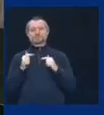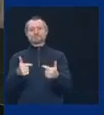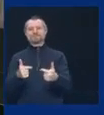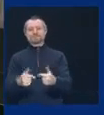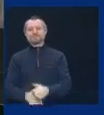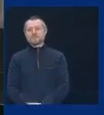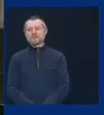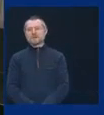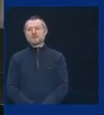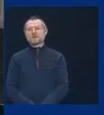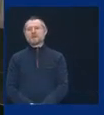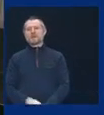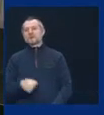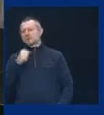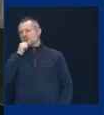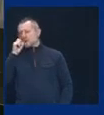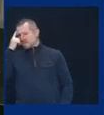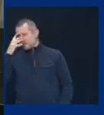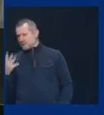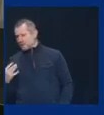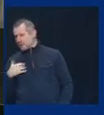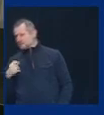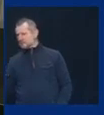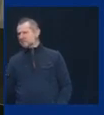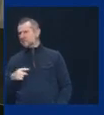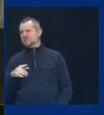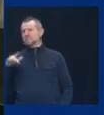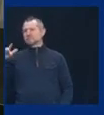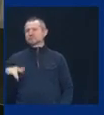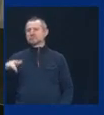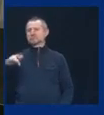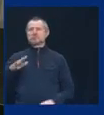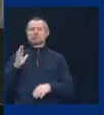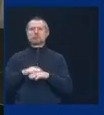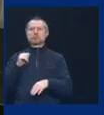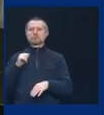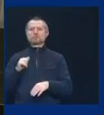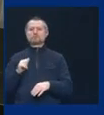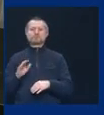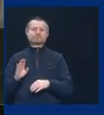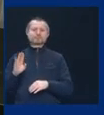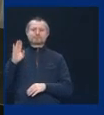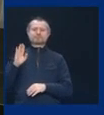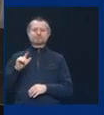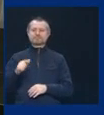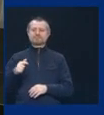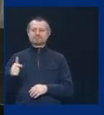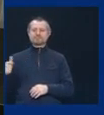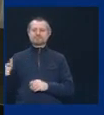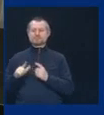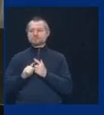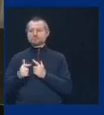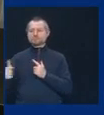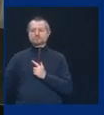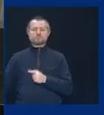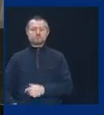Thank you, Governor. If you'd like to ask a question, please use the raise hand function at the bottom of your window. We'll take a moment to compile the Q&A roster.